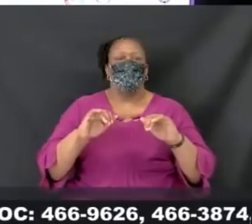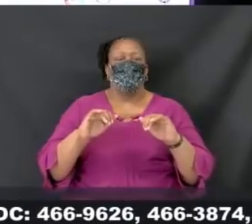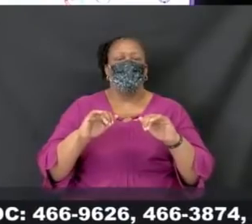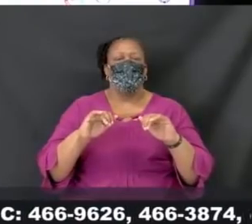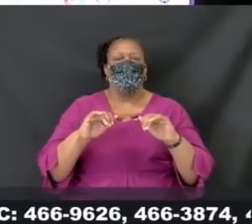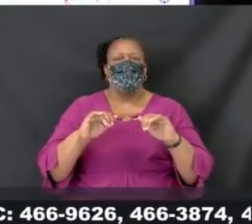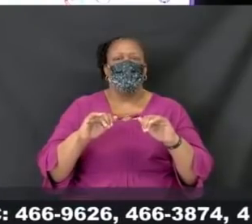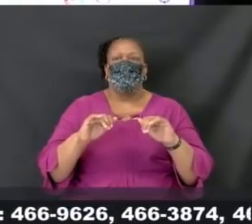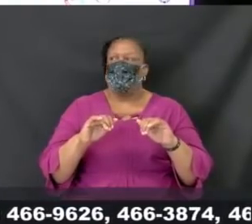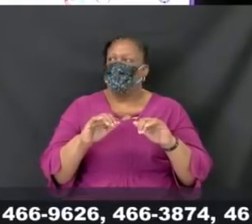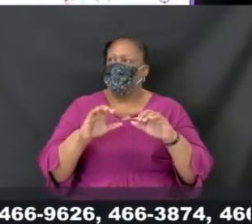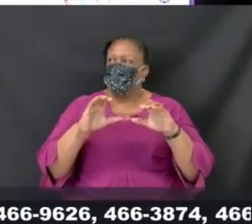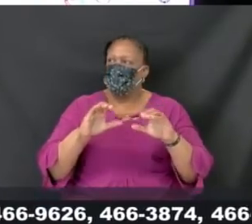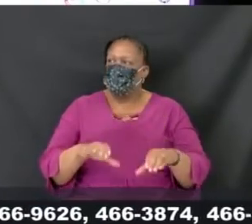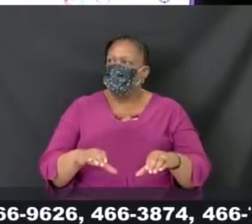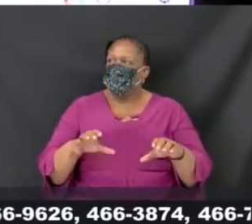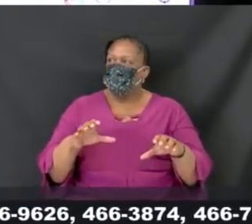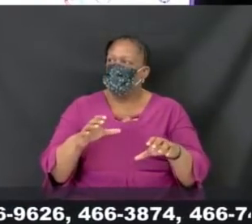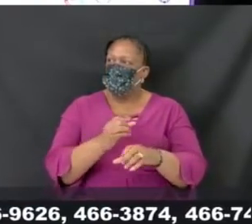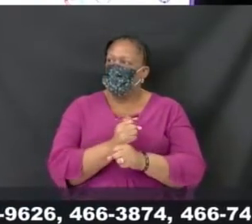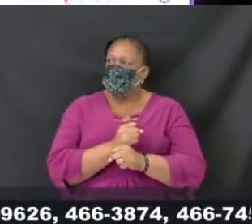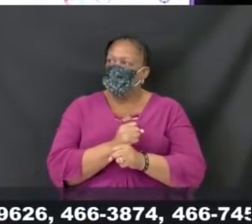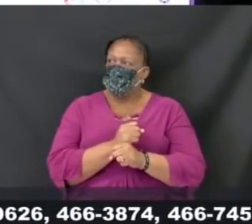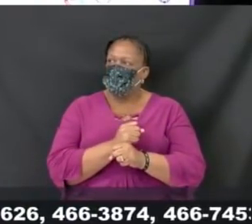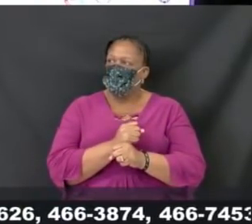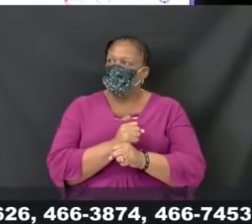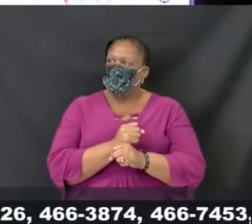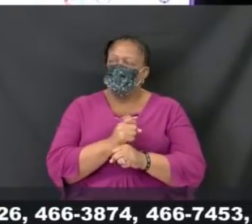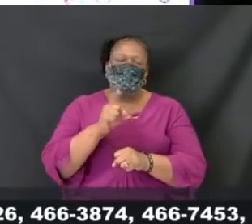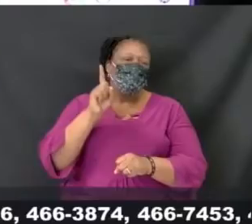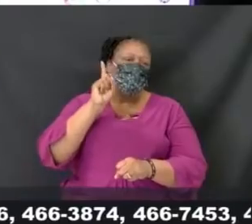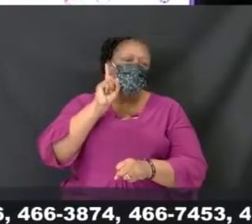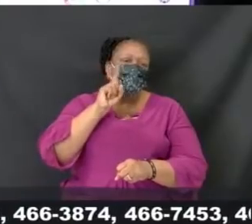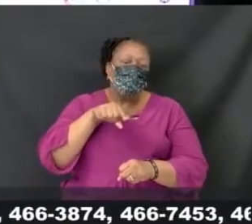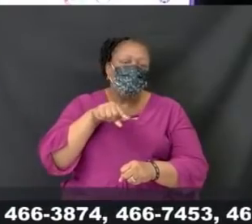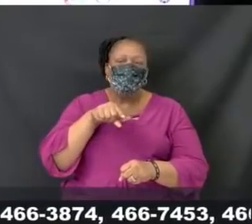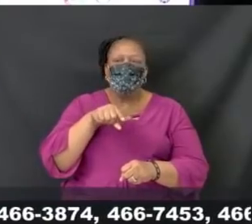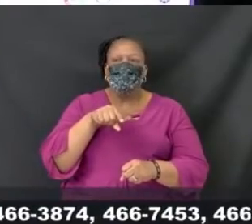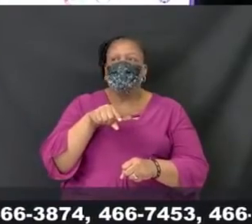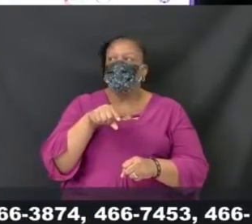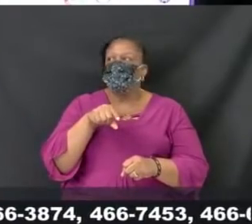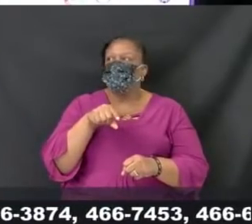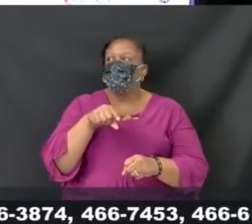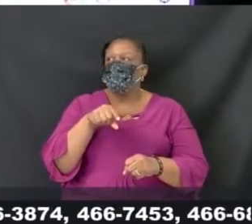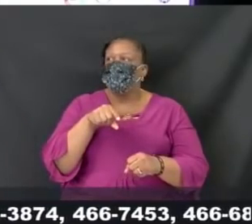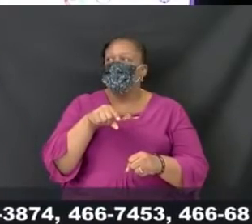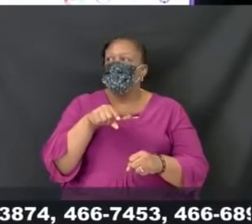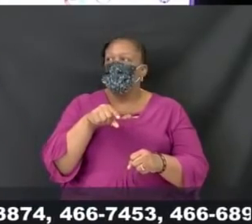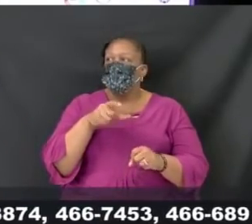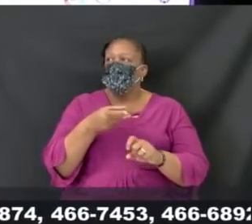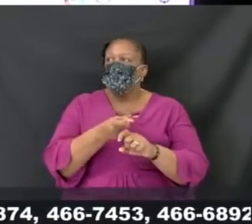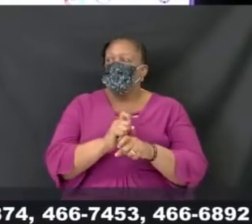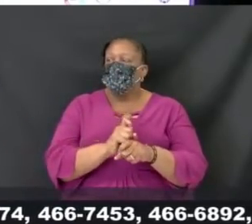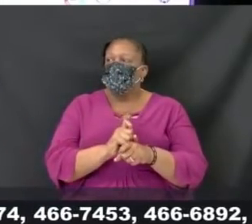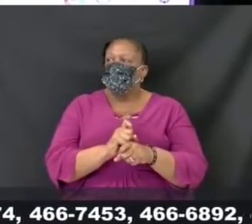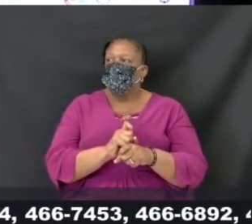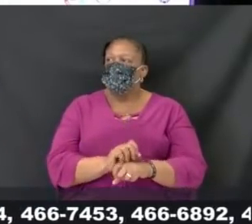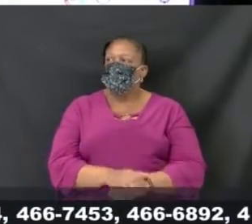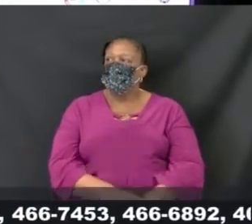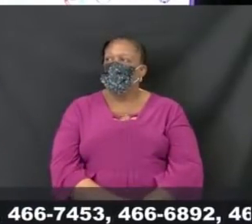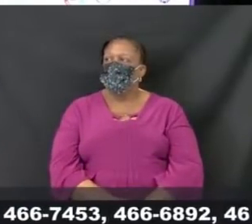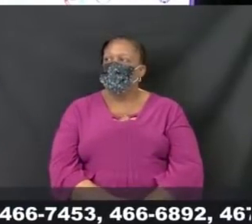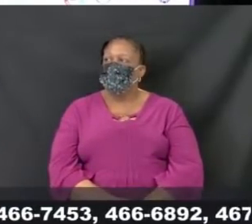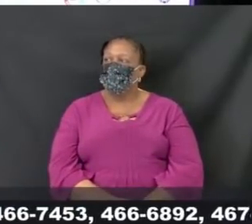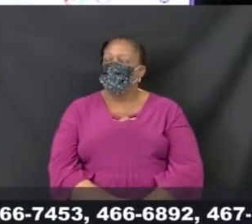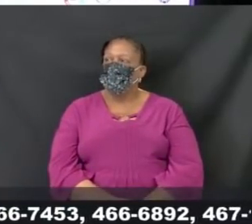I have a friend and her daughter who were sick for 2 weeks and I took them to the free testing